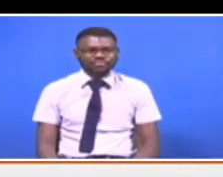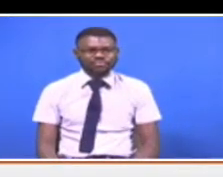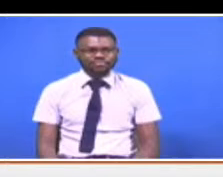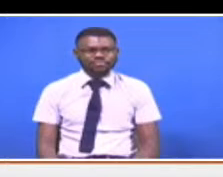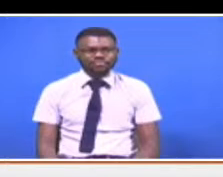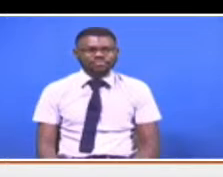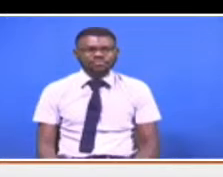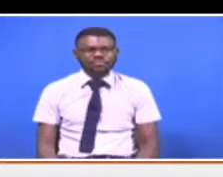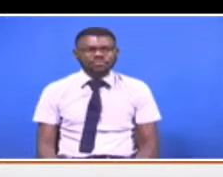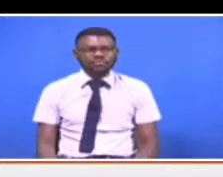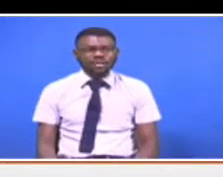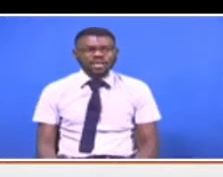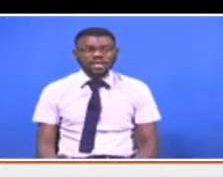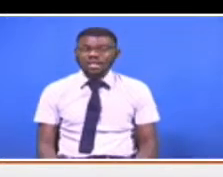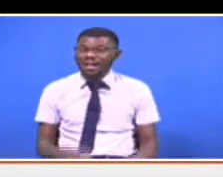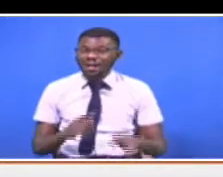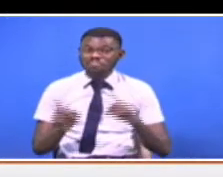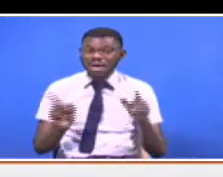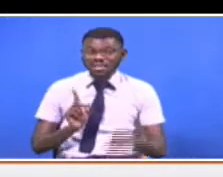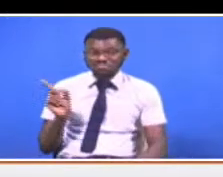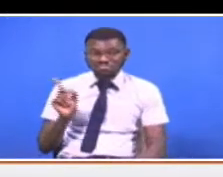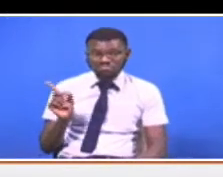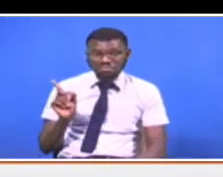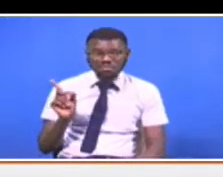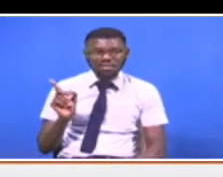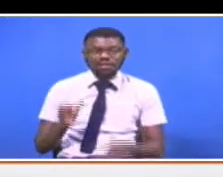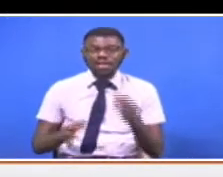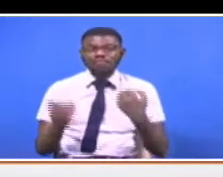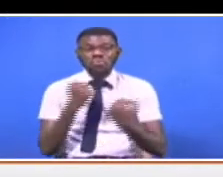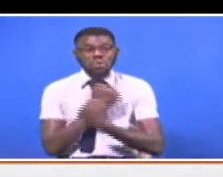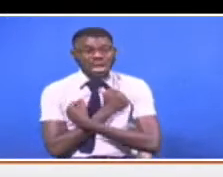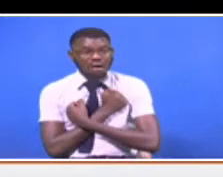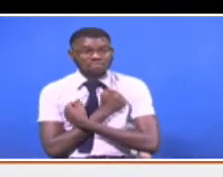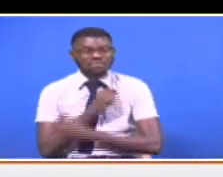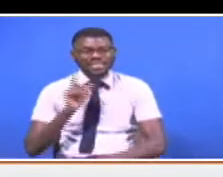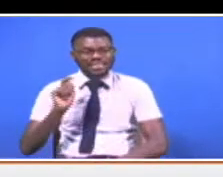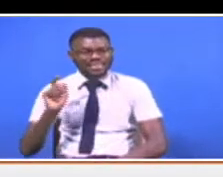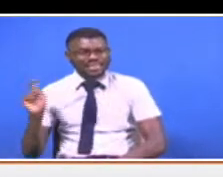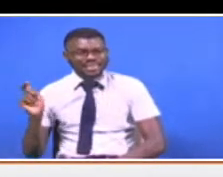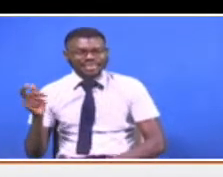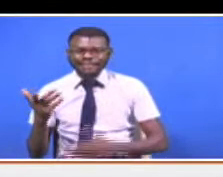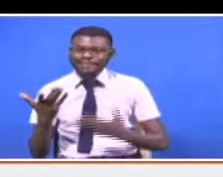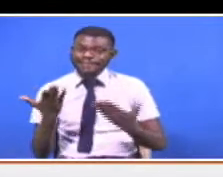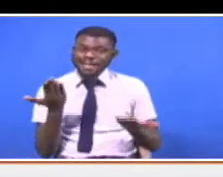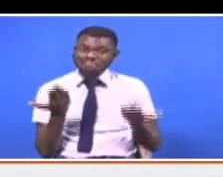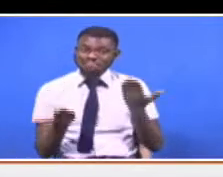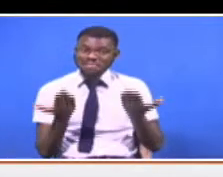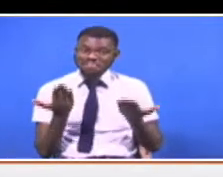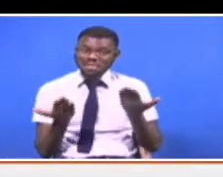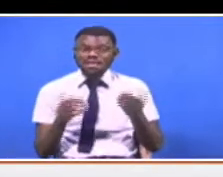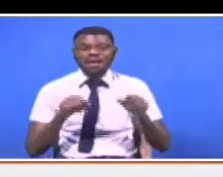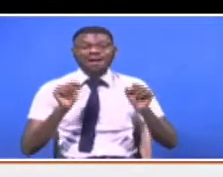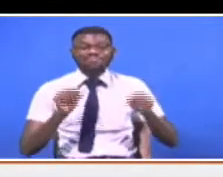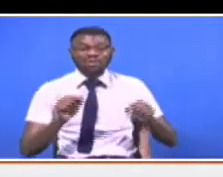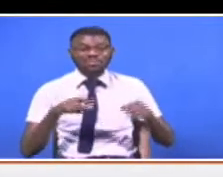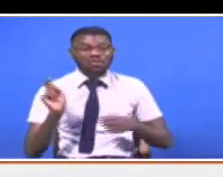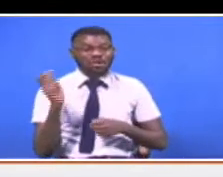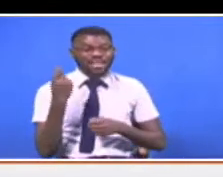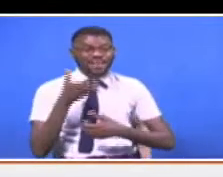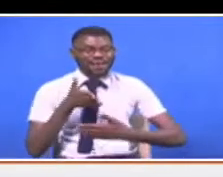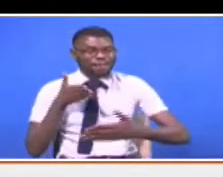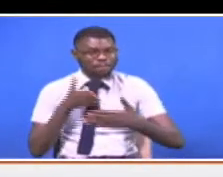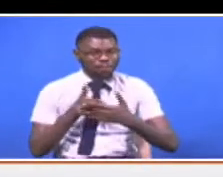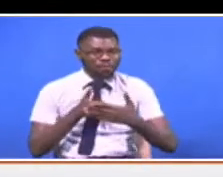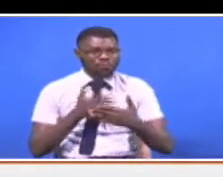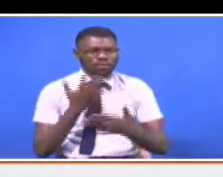But woe unto you if this has been your trend, as your source of entertainment, in whatever case, could be banned anytime if